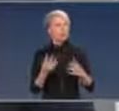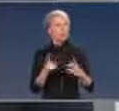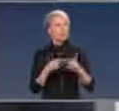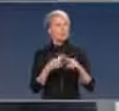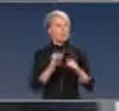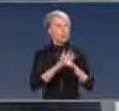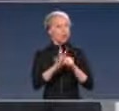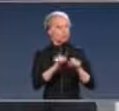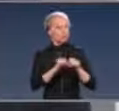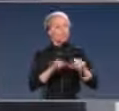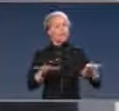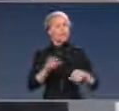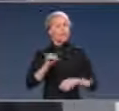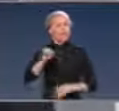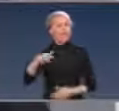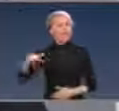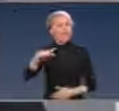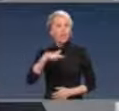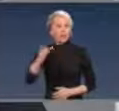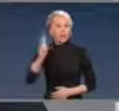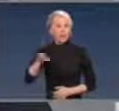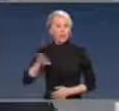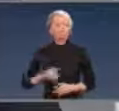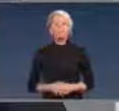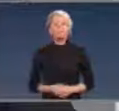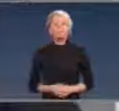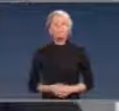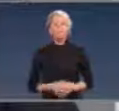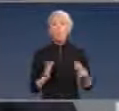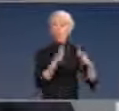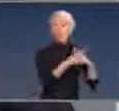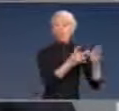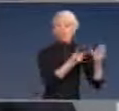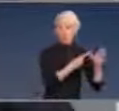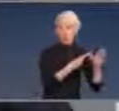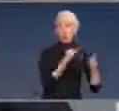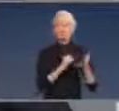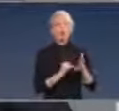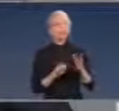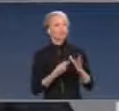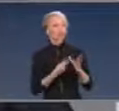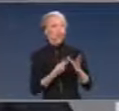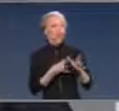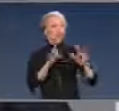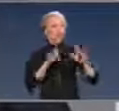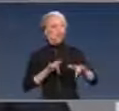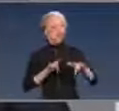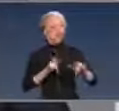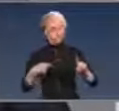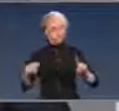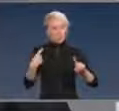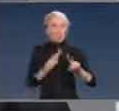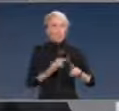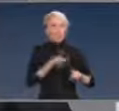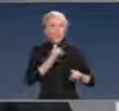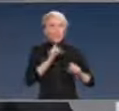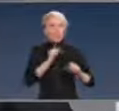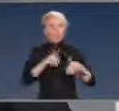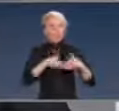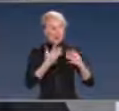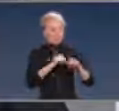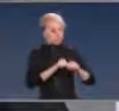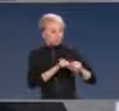many cases, like in Western Australia and South Australia, they haven't had community transmission cases for over 100 days. They are